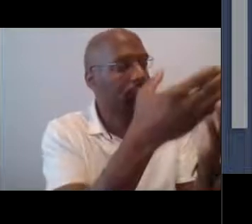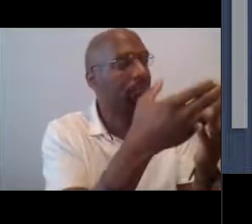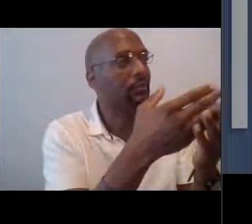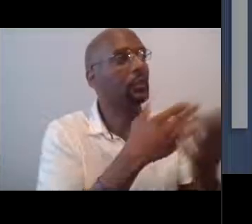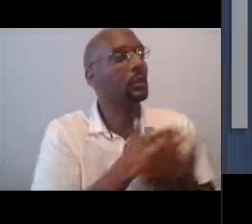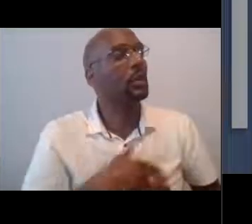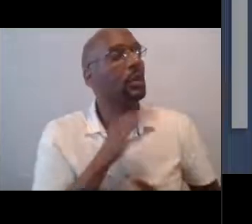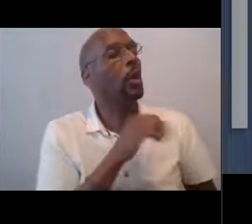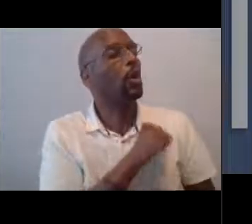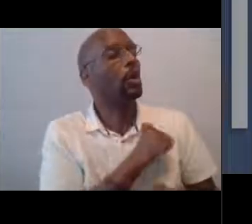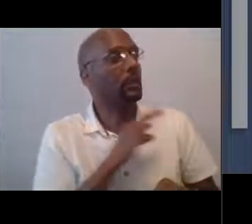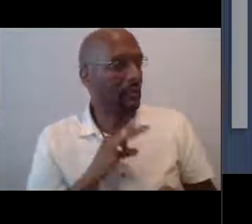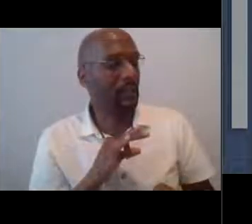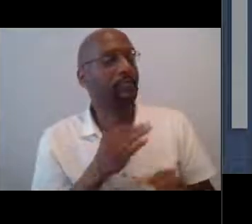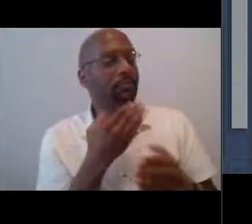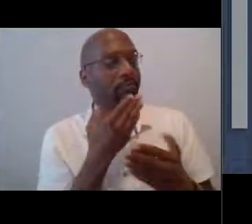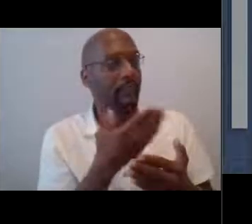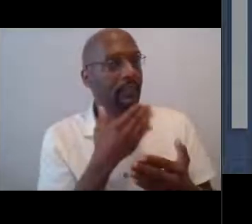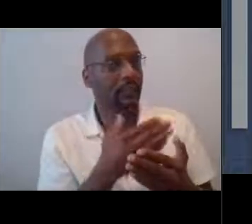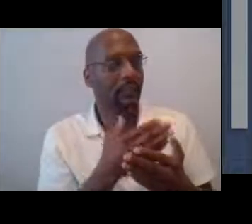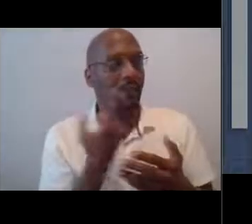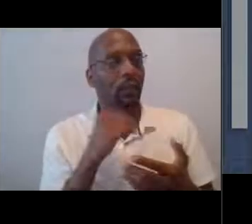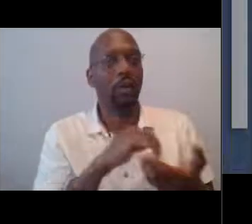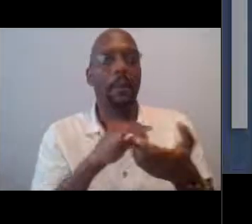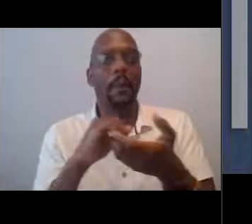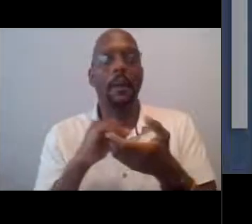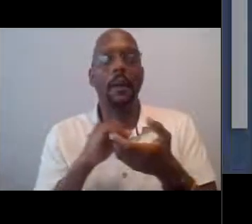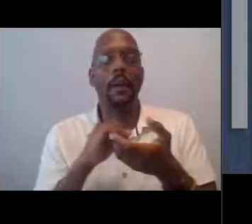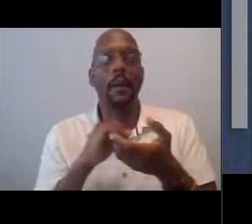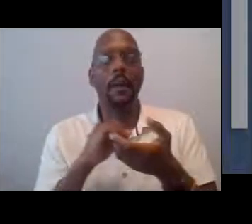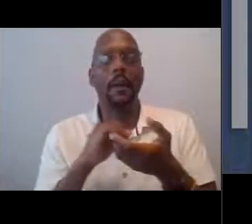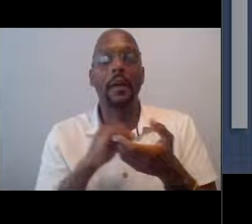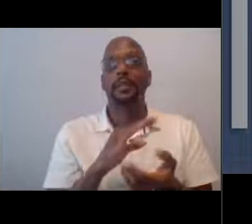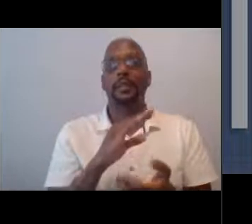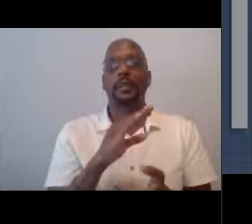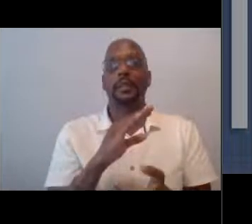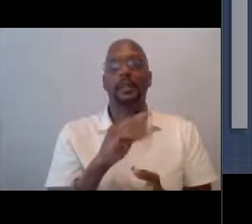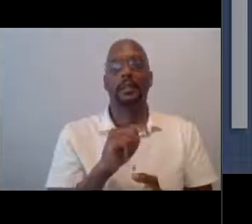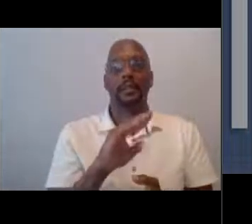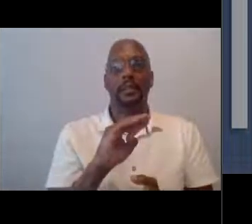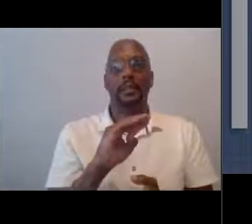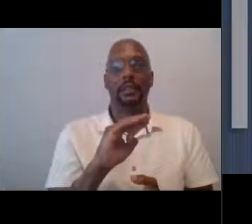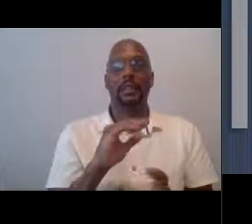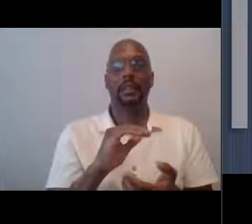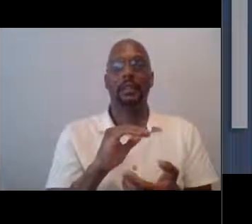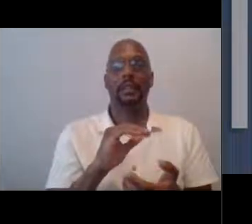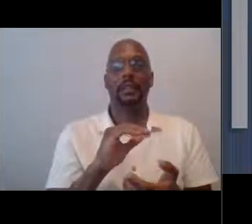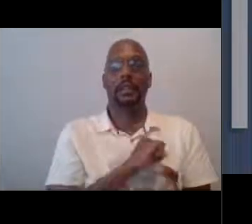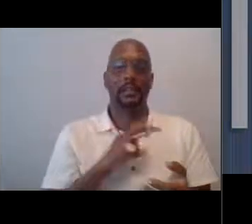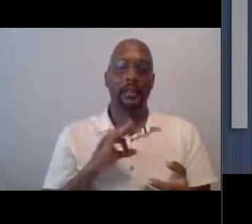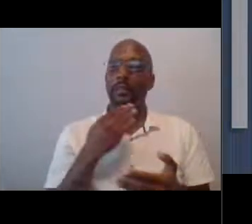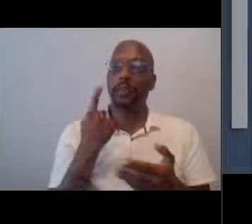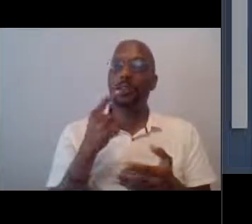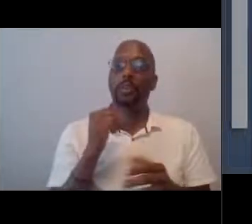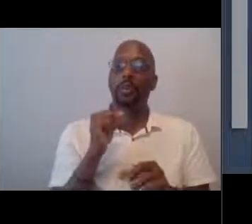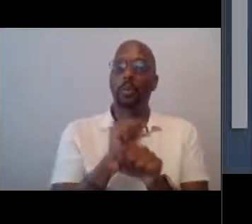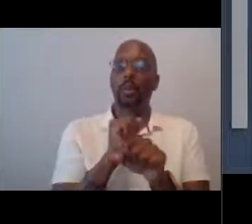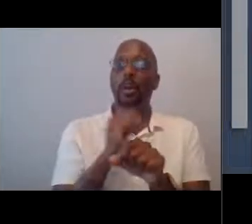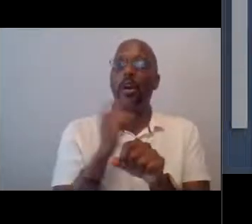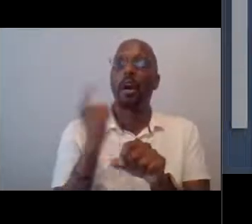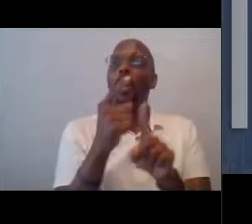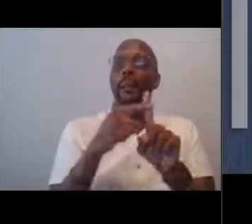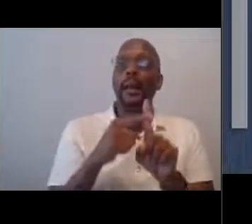and the partnership that CTC staff has with you all. So with all the positive things,